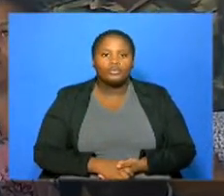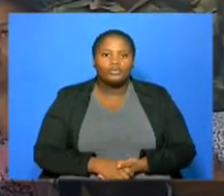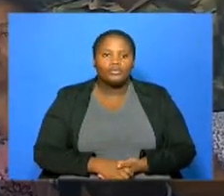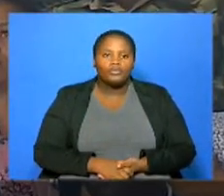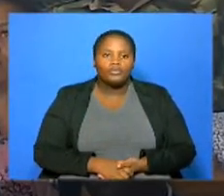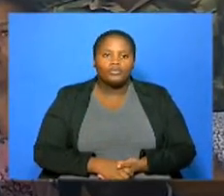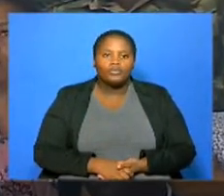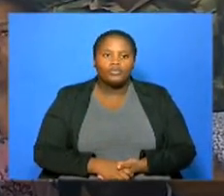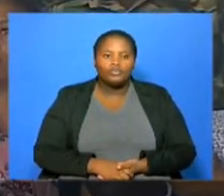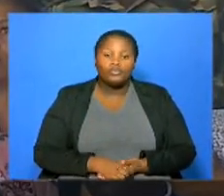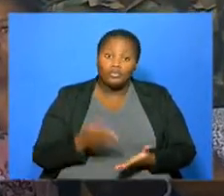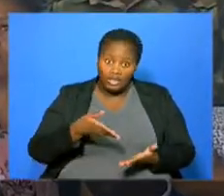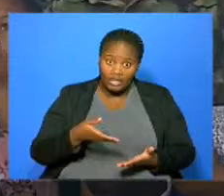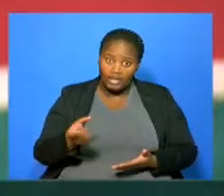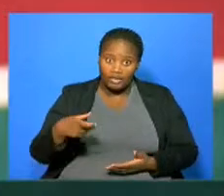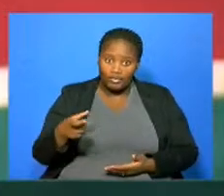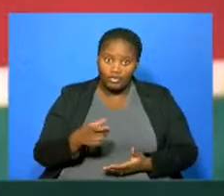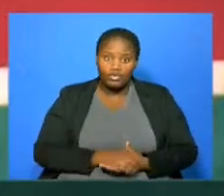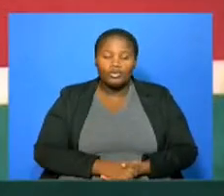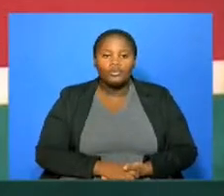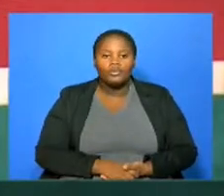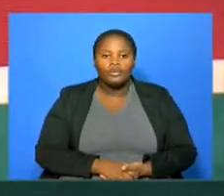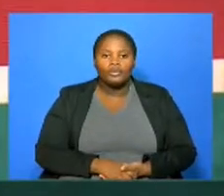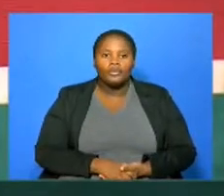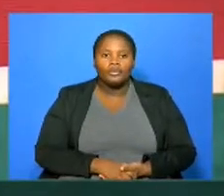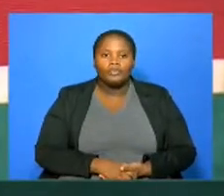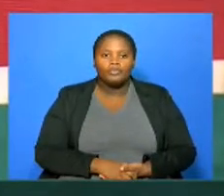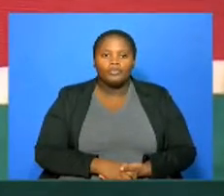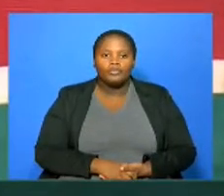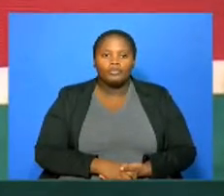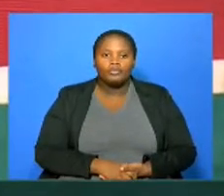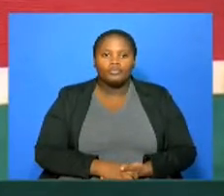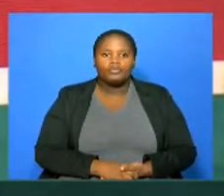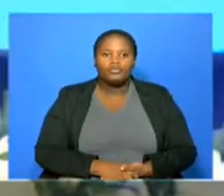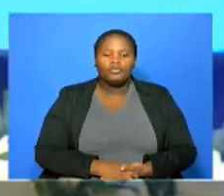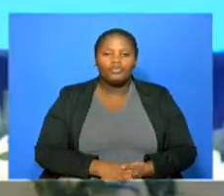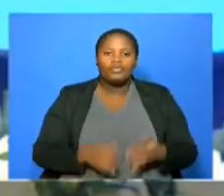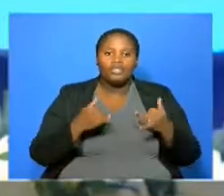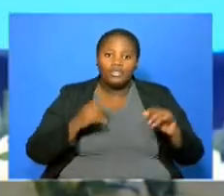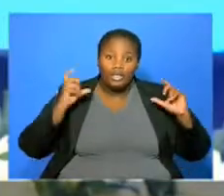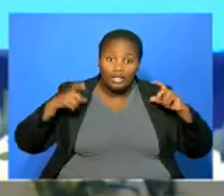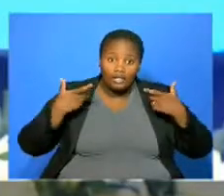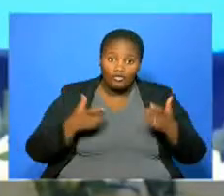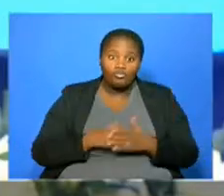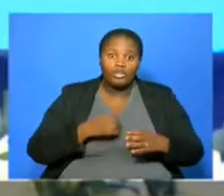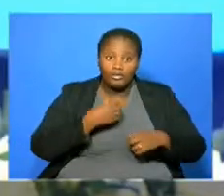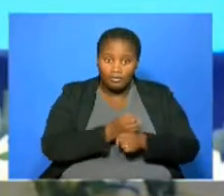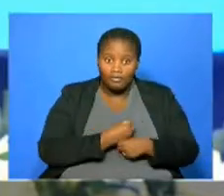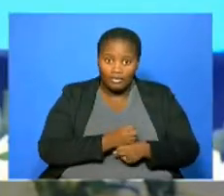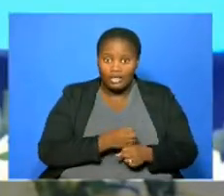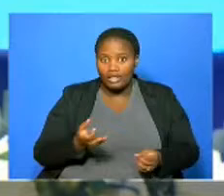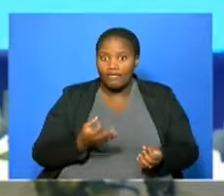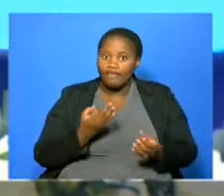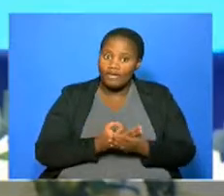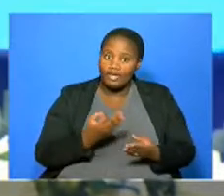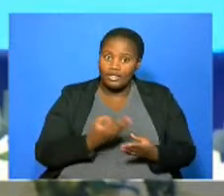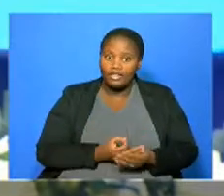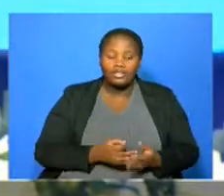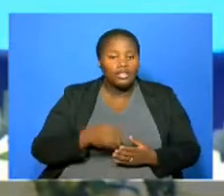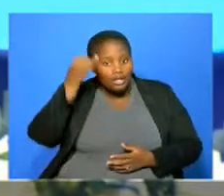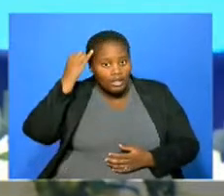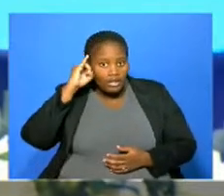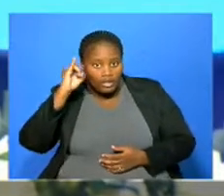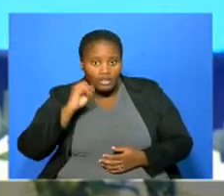here in Gaborone. I wish to inform you that the government has set up a fund